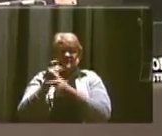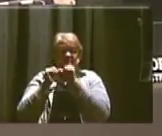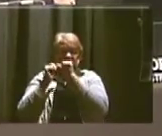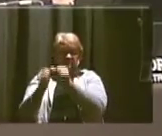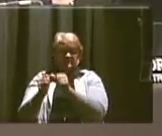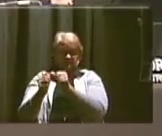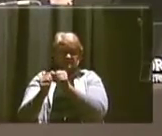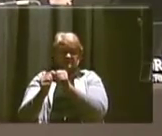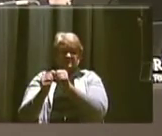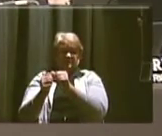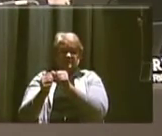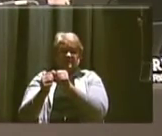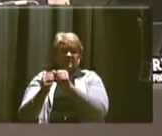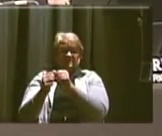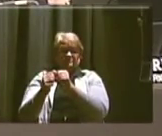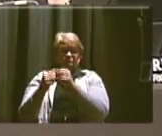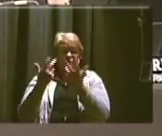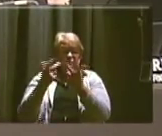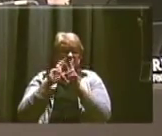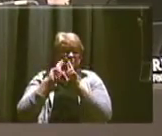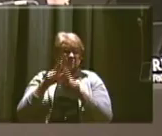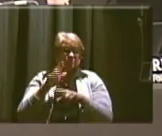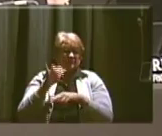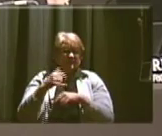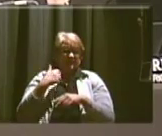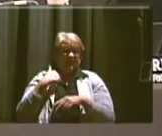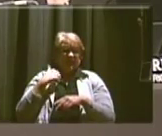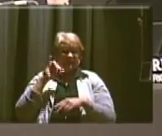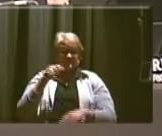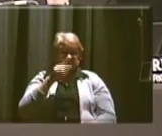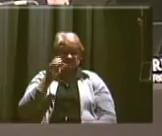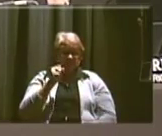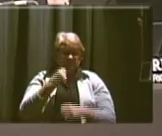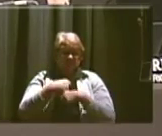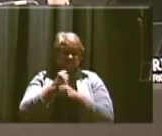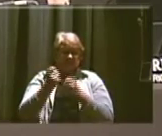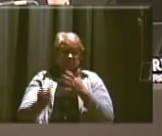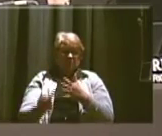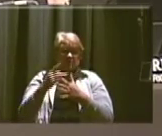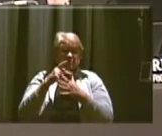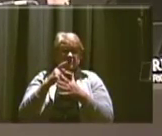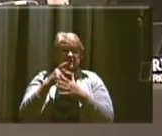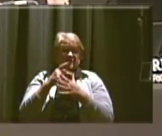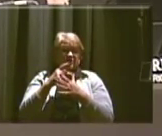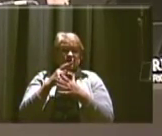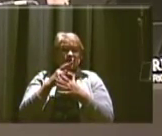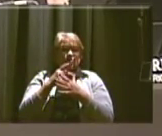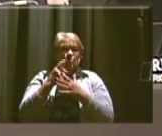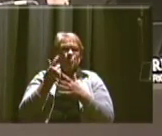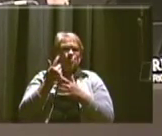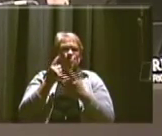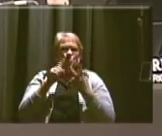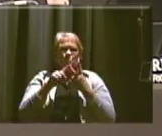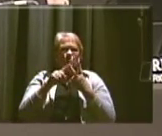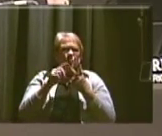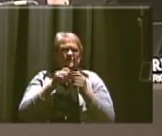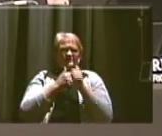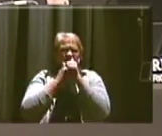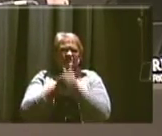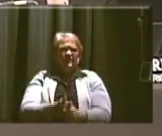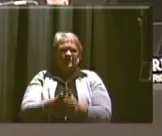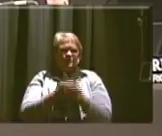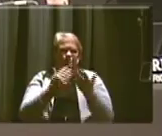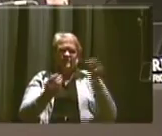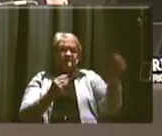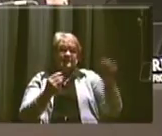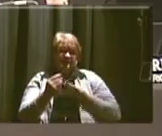on that? Have we made it a priority? Has it been done? Or are we just following whatever they give us, we're matching?